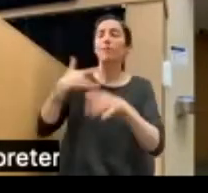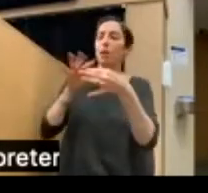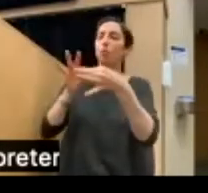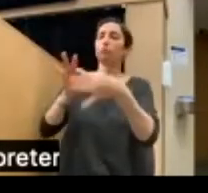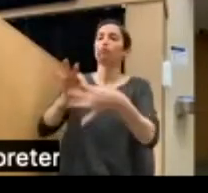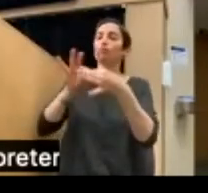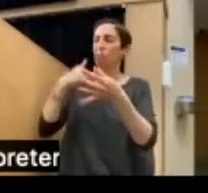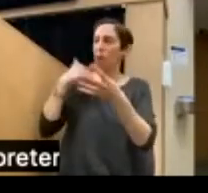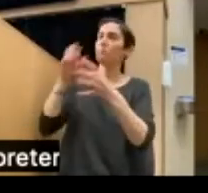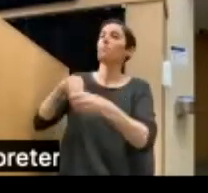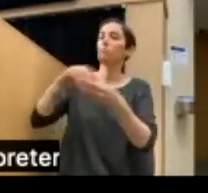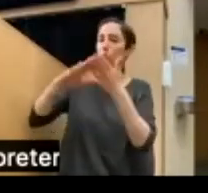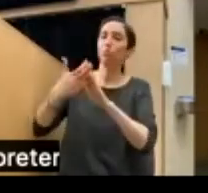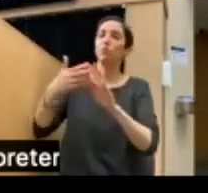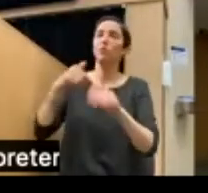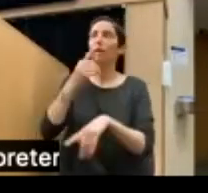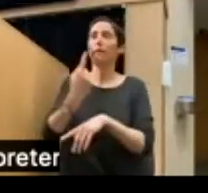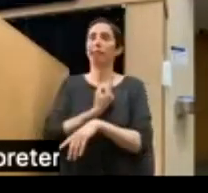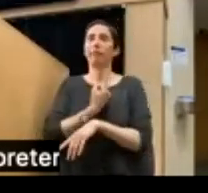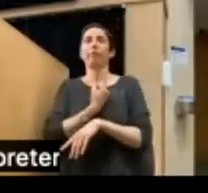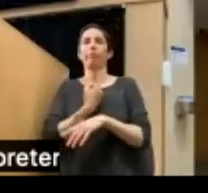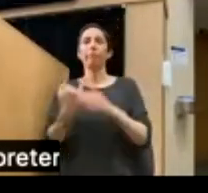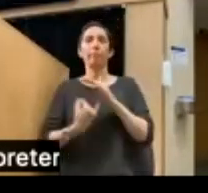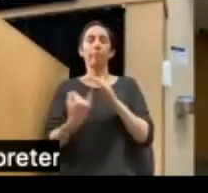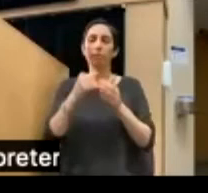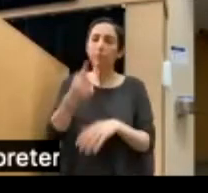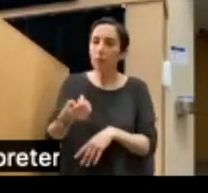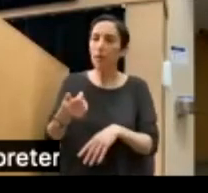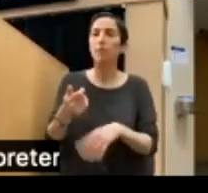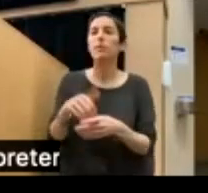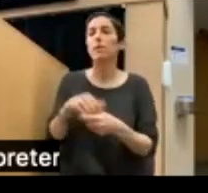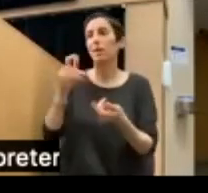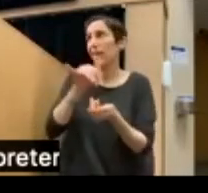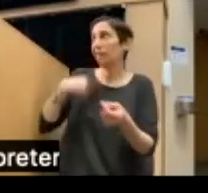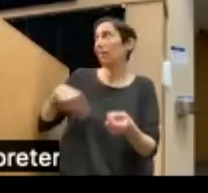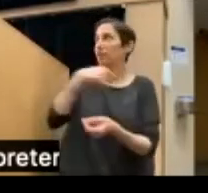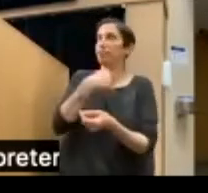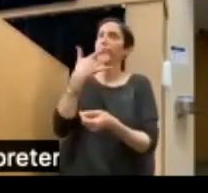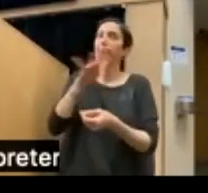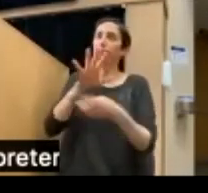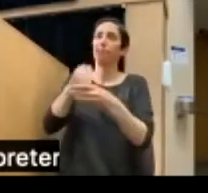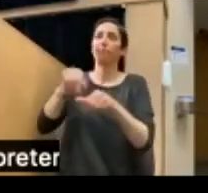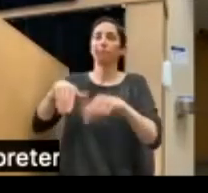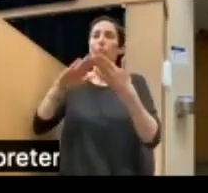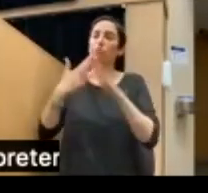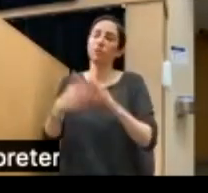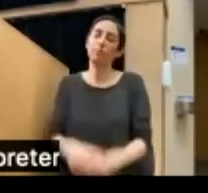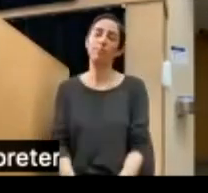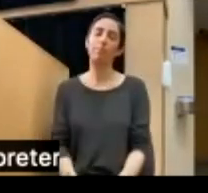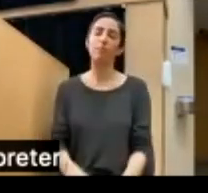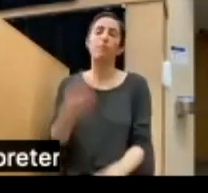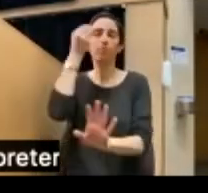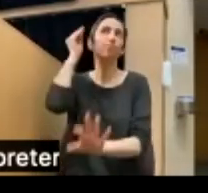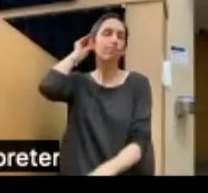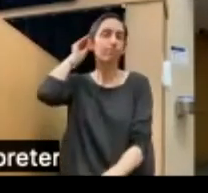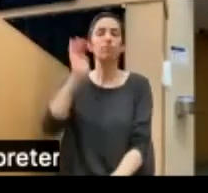the community that we're fortunate enough to be a part of here. So just keep that in mind. And the other thing I